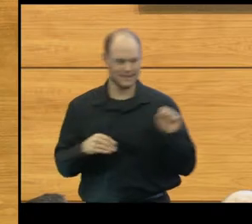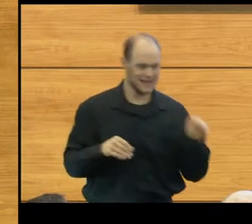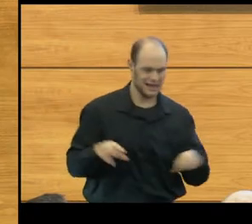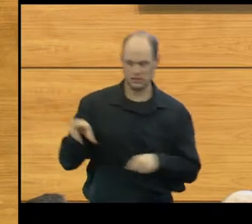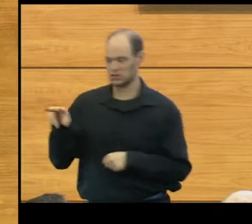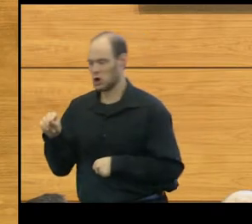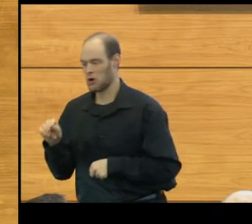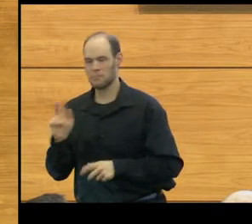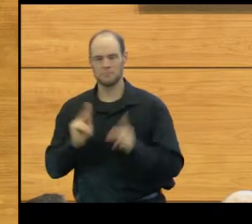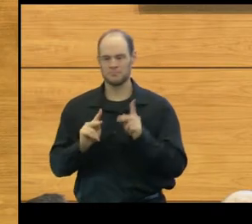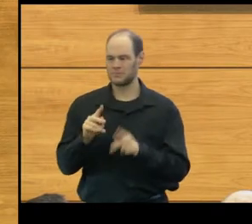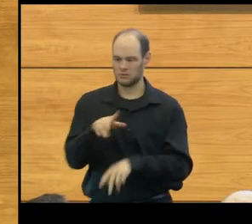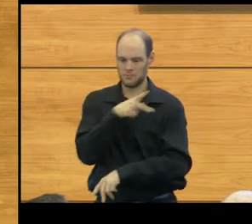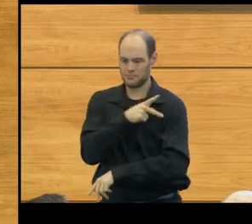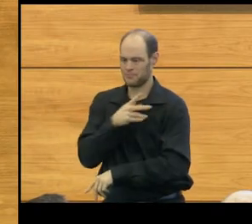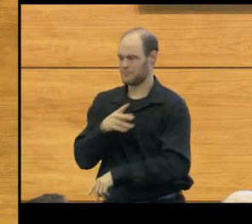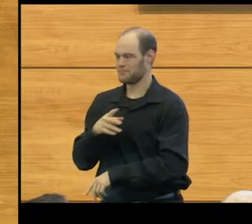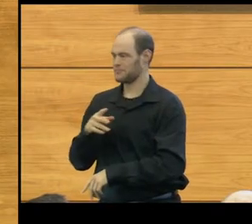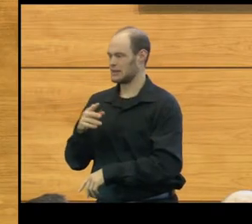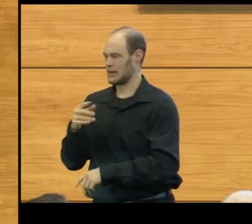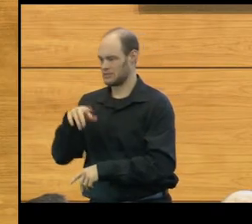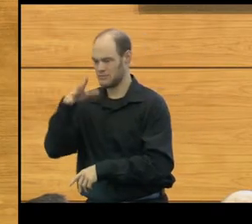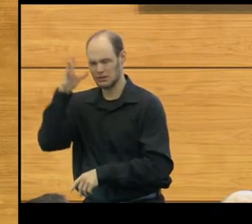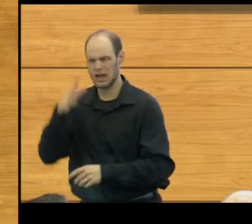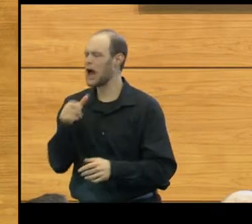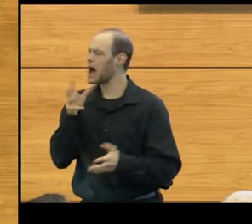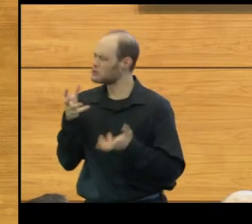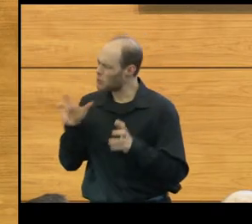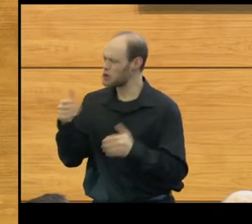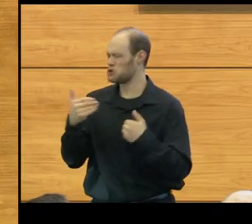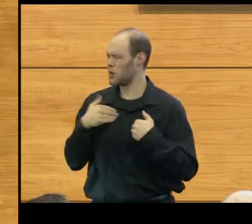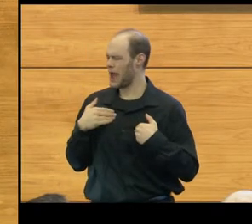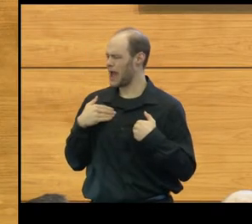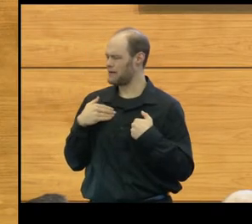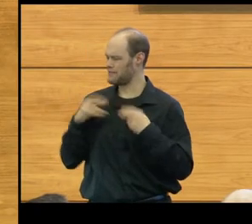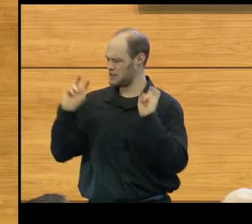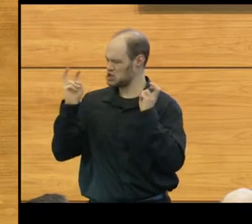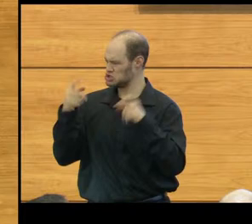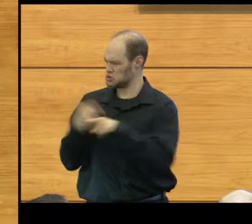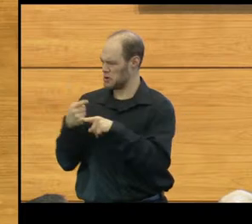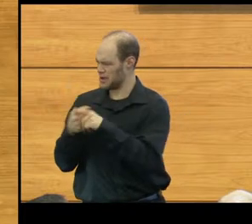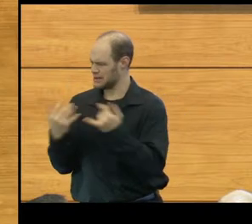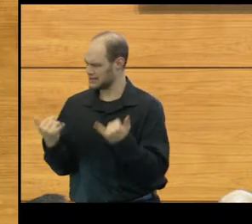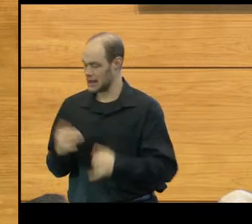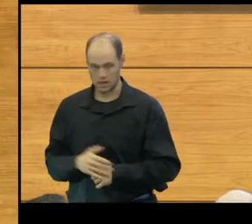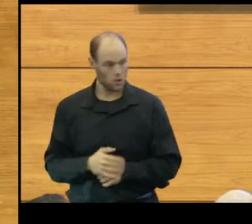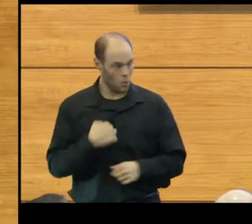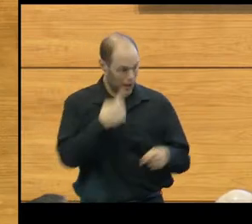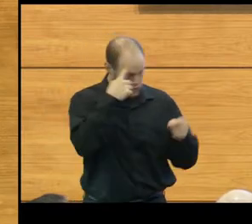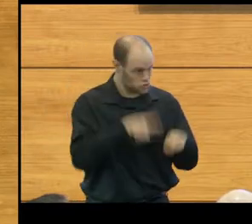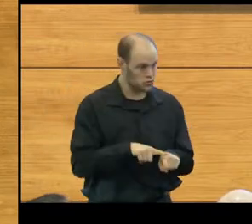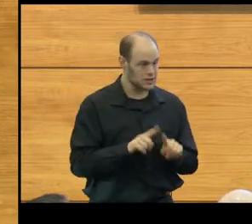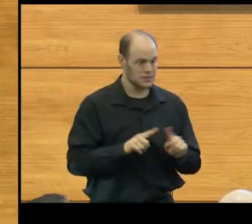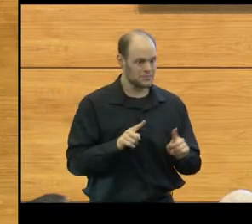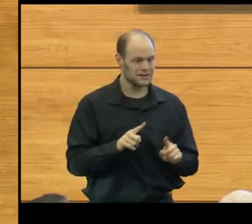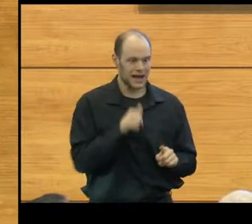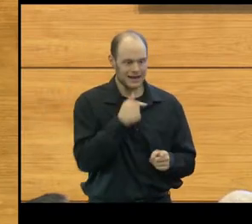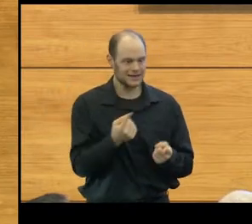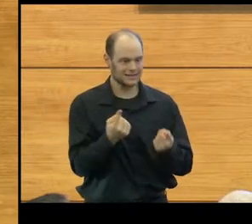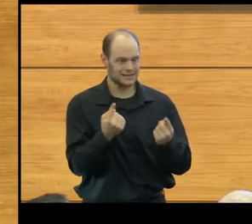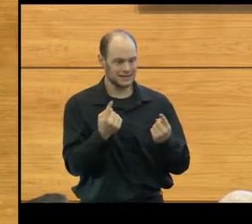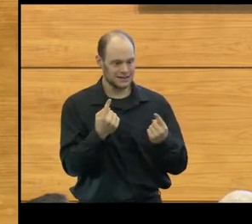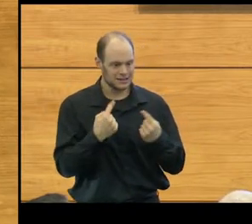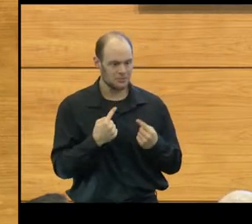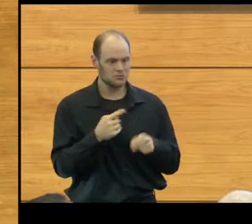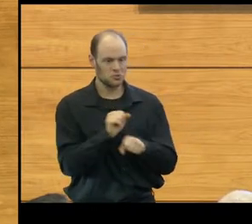when a parent would say to me, I don't want you to have a complication today. And I thought, well, I agree with you, but I didn't come to work with a chit